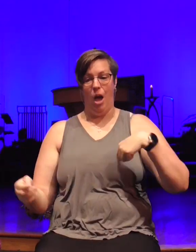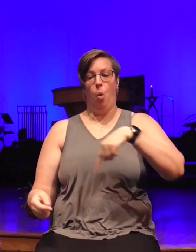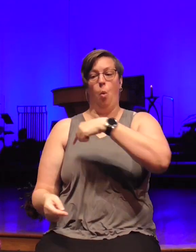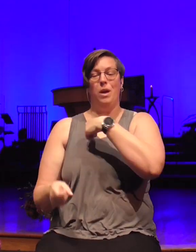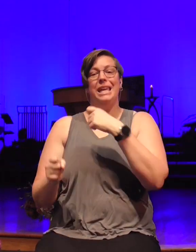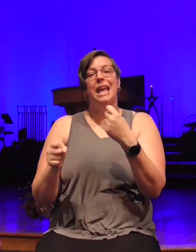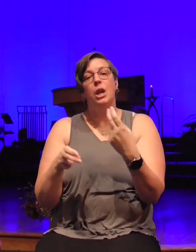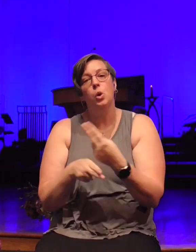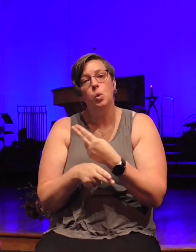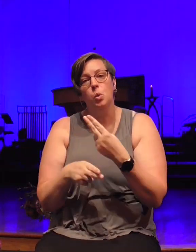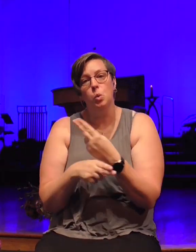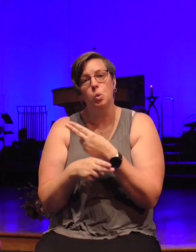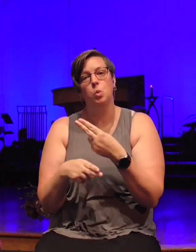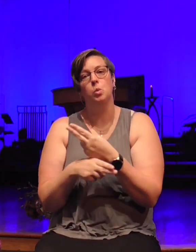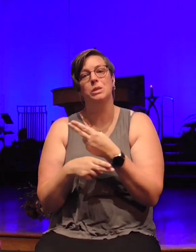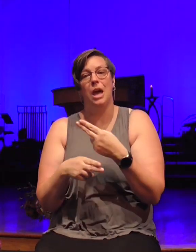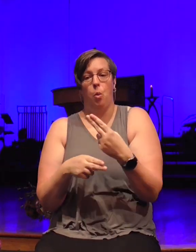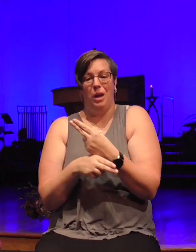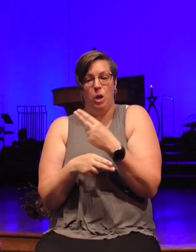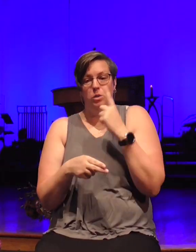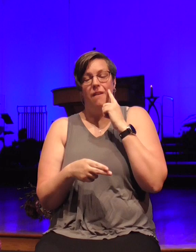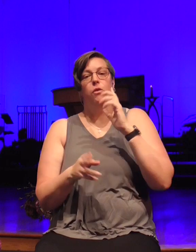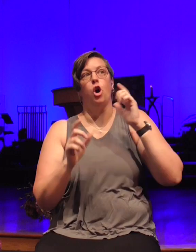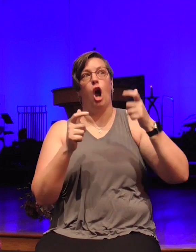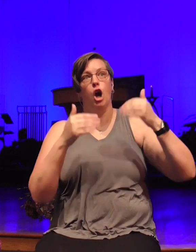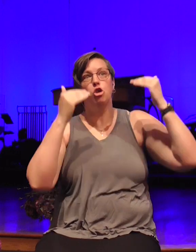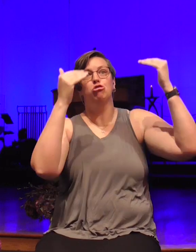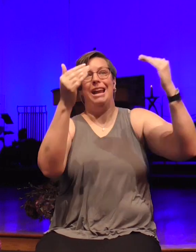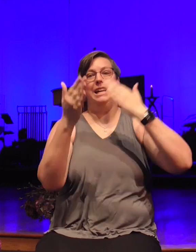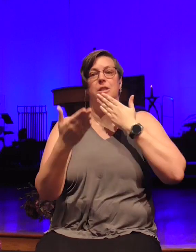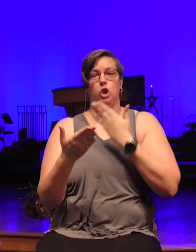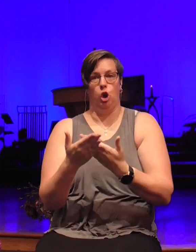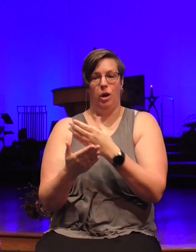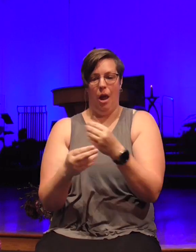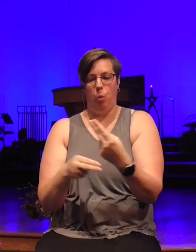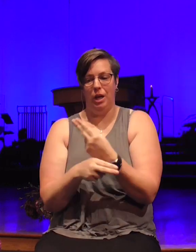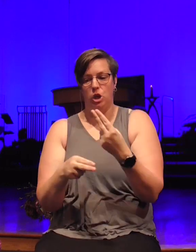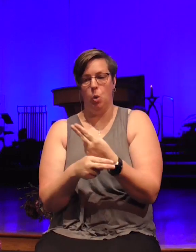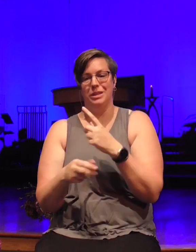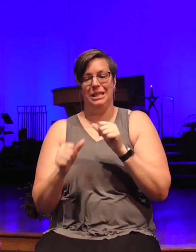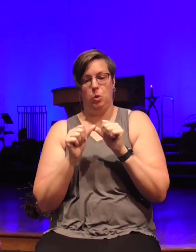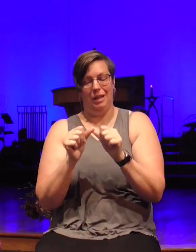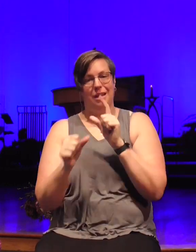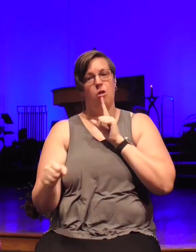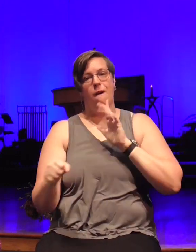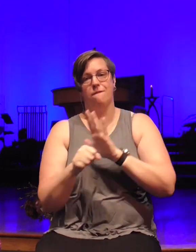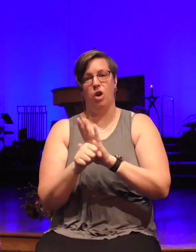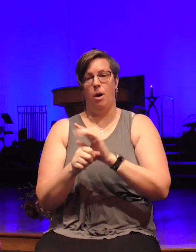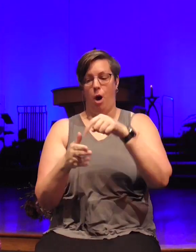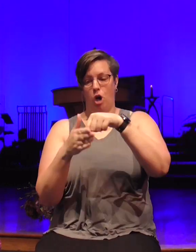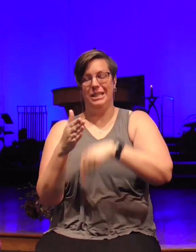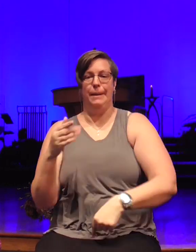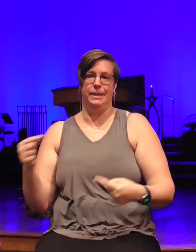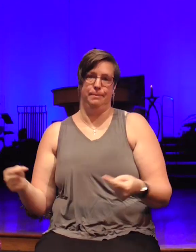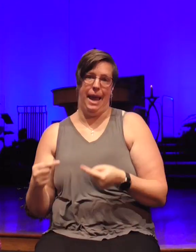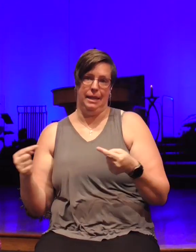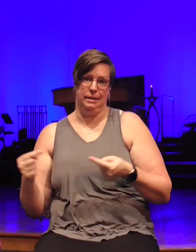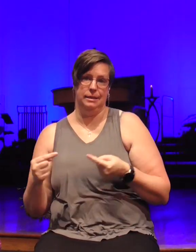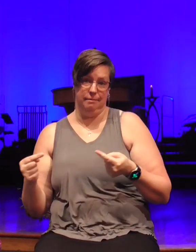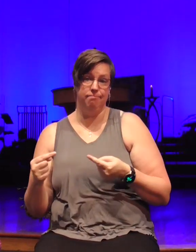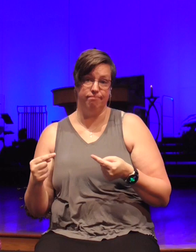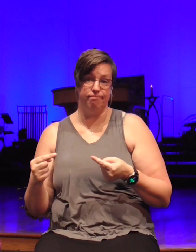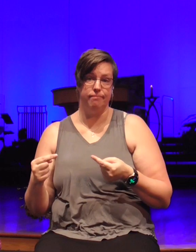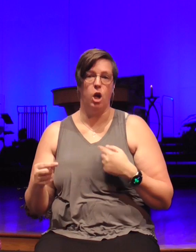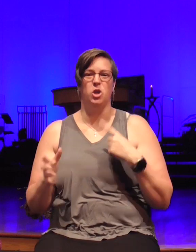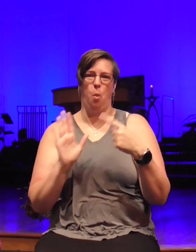and we can use it for our greatest good, and we can use it to continue to affirm our deepest pain. And so